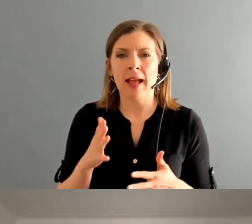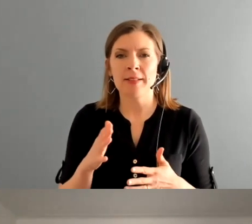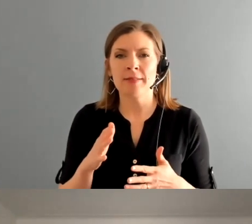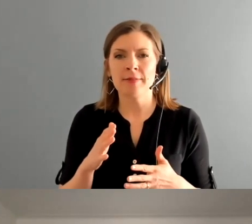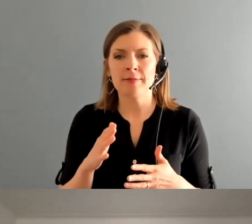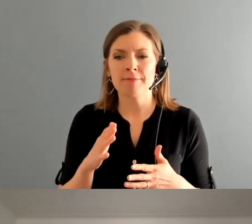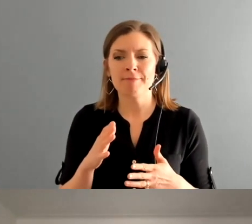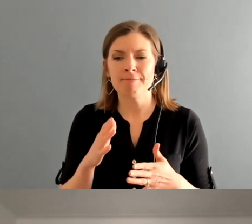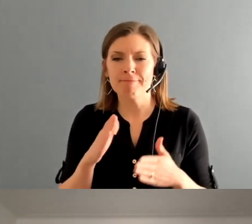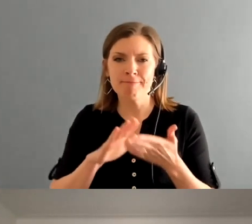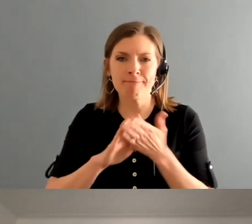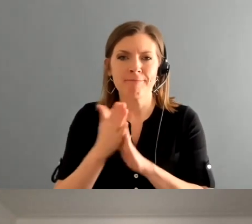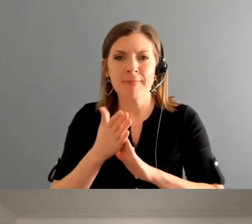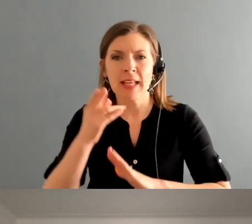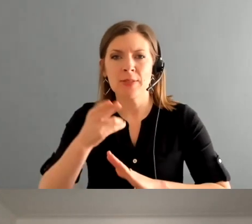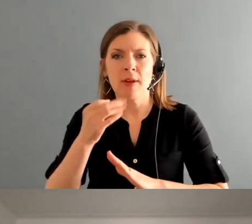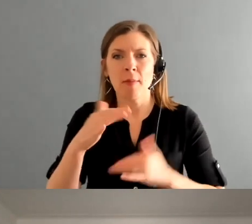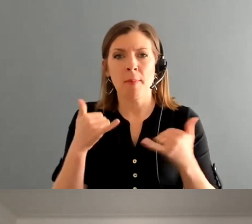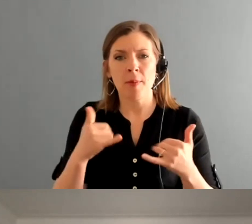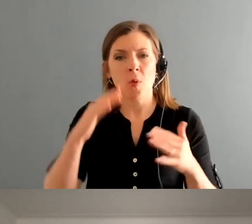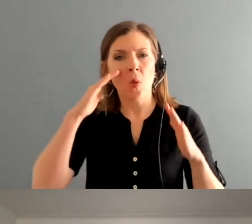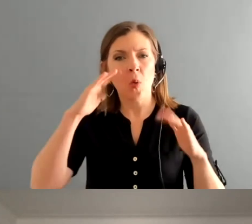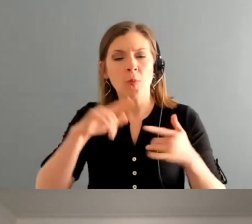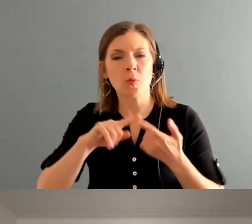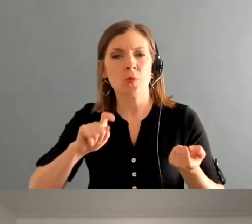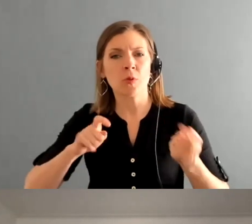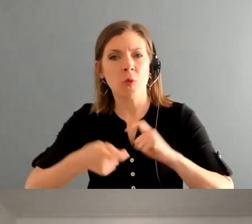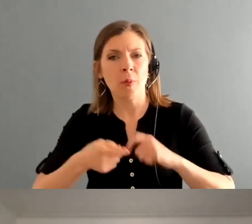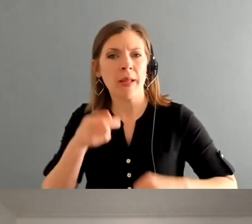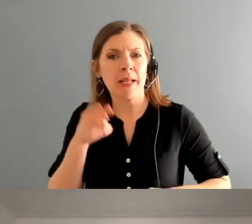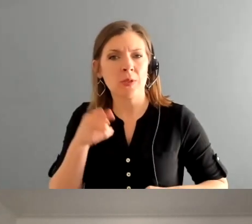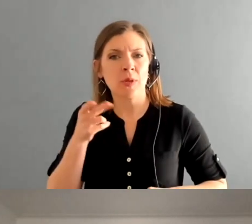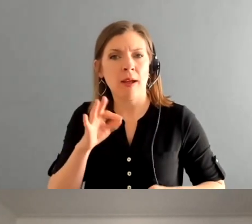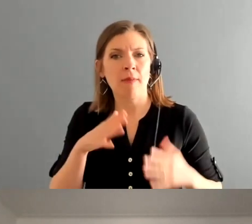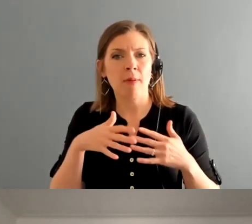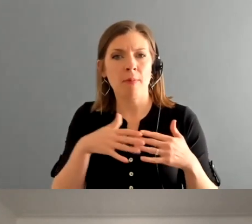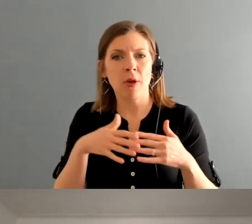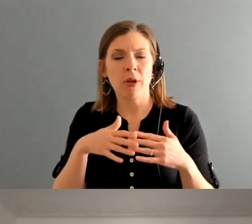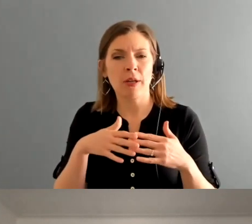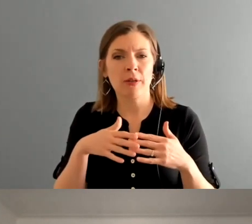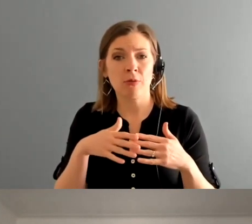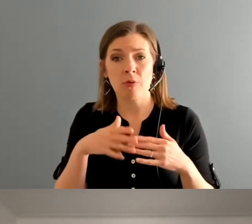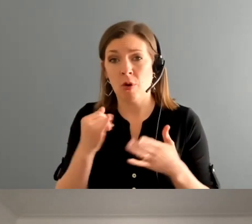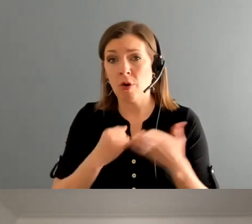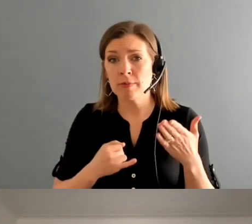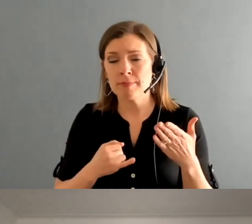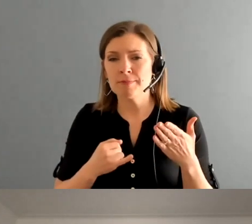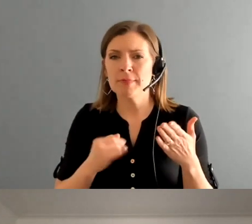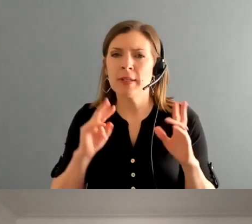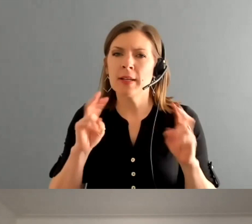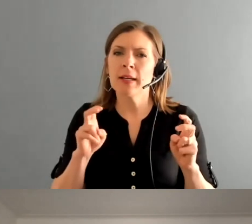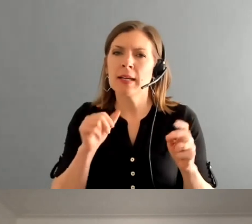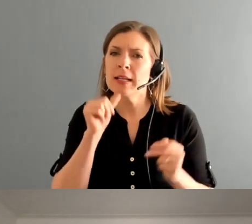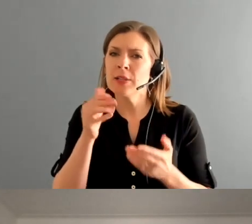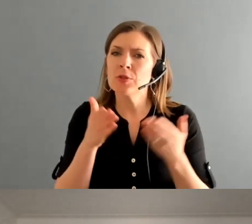shoehorn him into a history of modernism in hopes of transforming a history of American art is in some ways a disservice